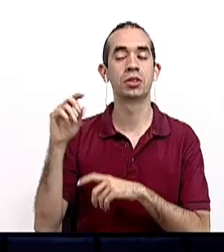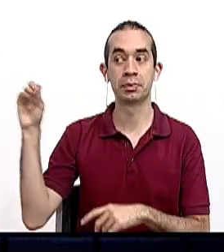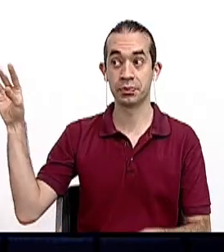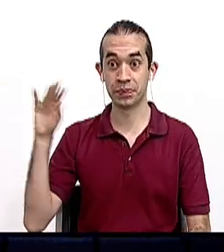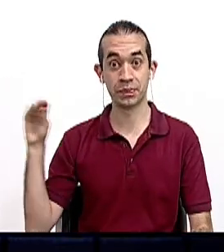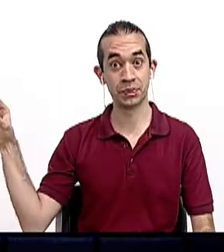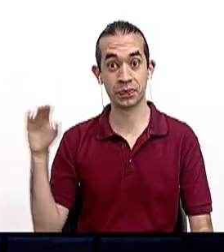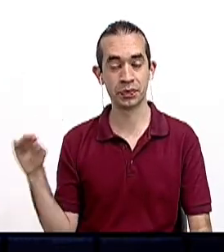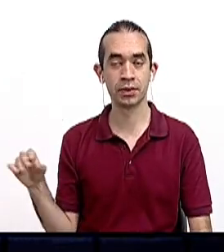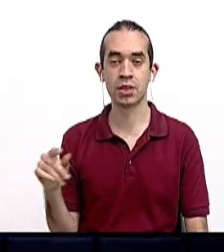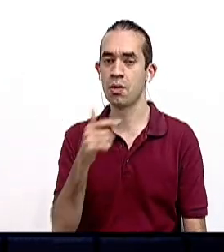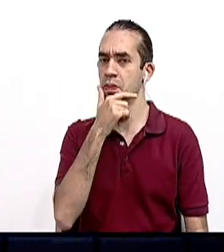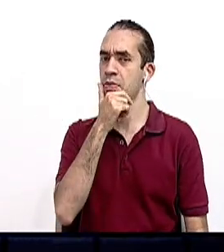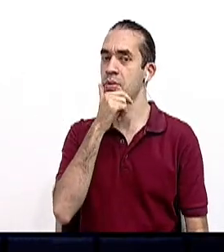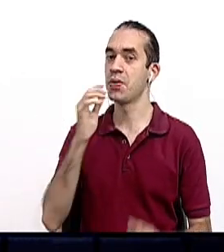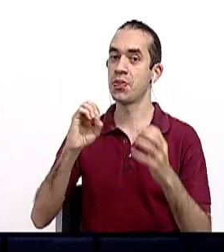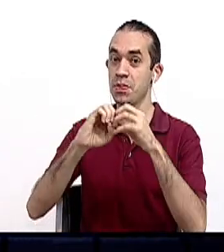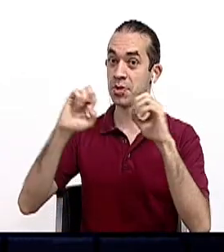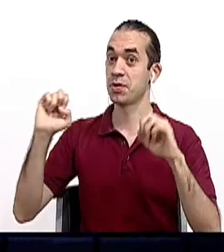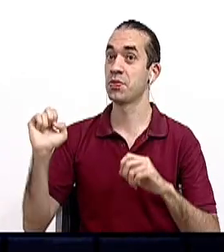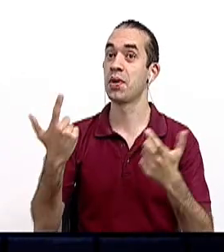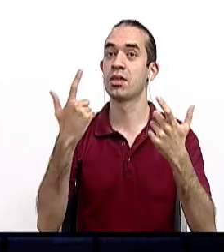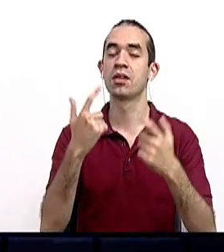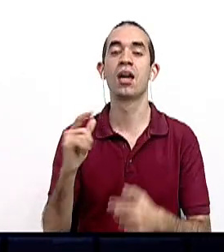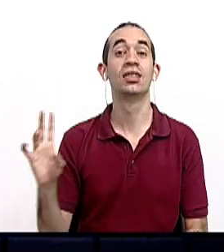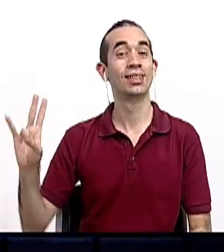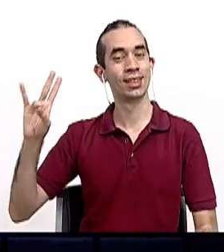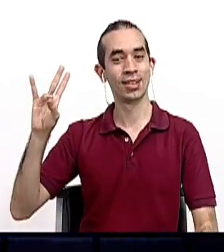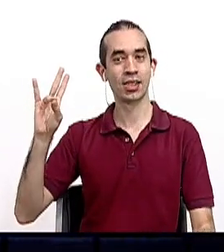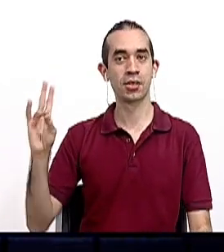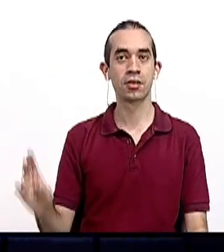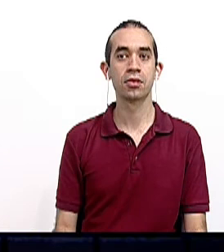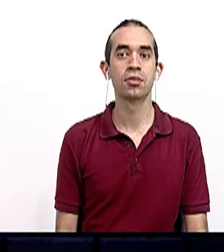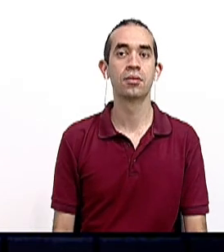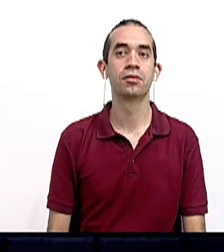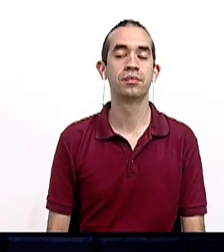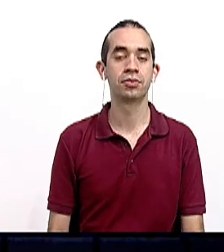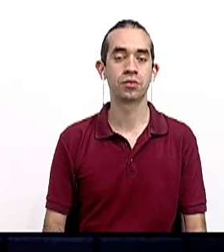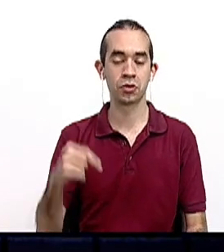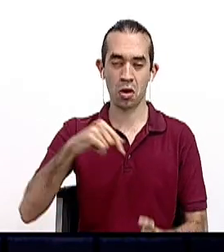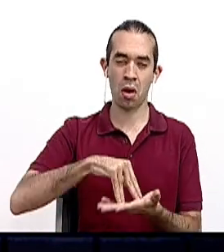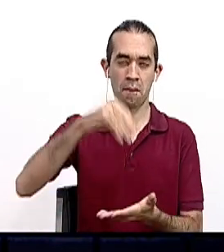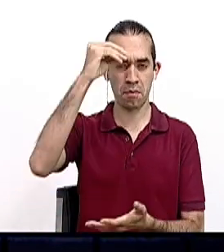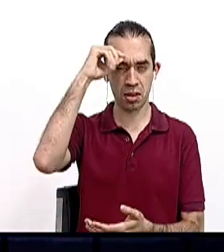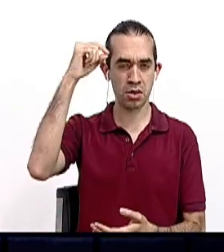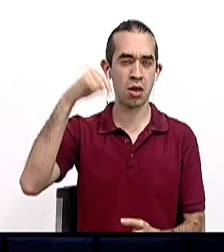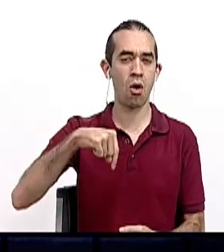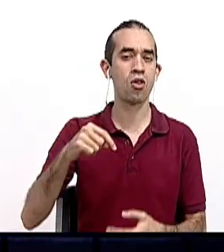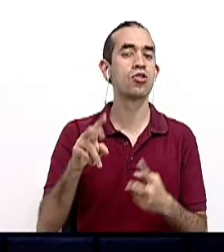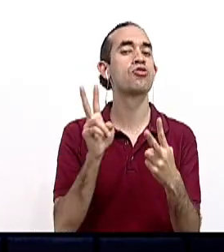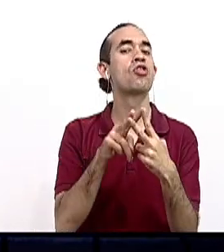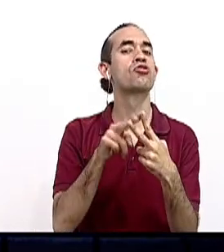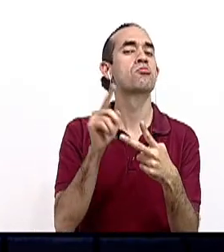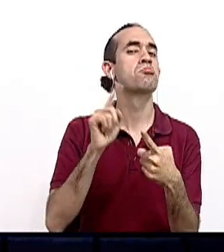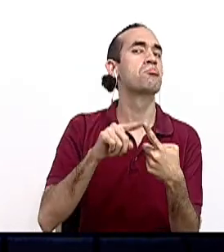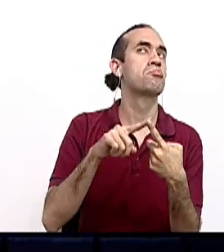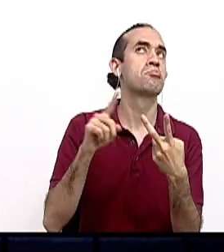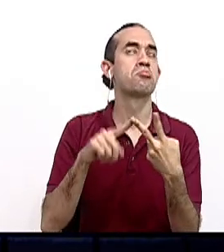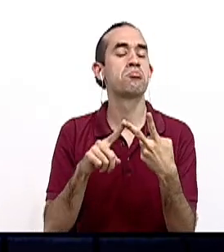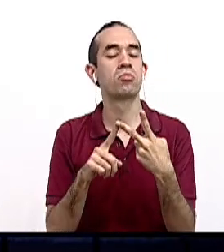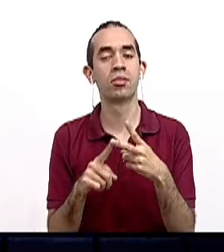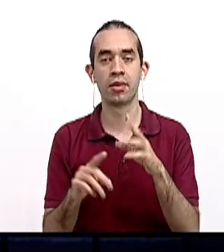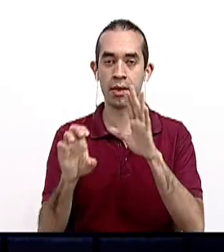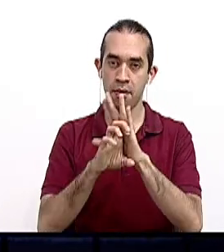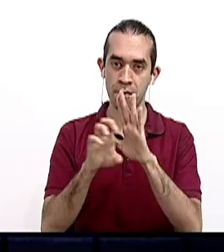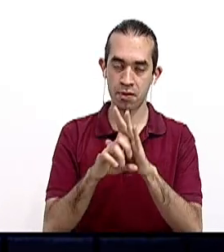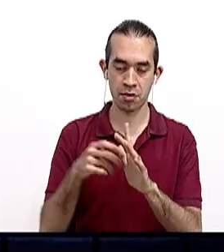get. Lucky numbers. Number 7, what are 2 things I learned today? For example, I learned that